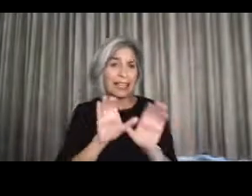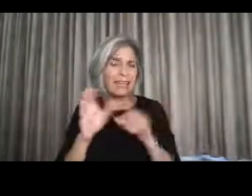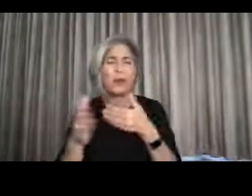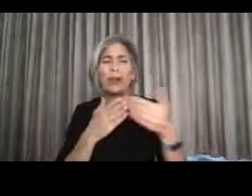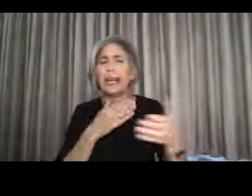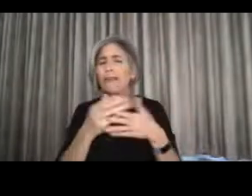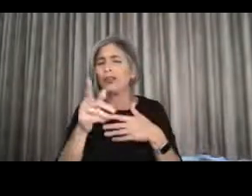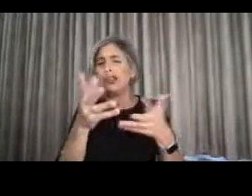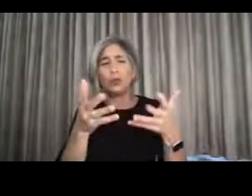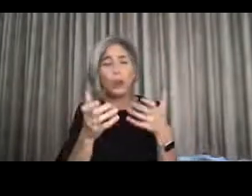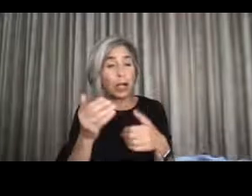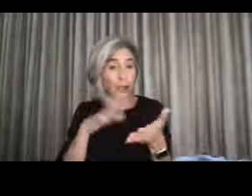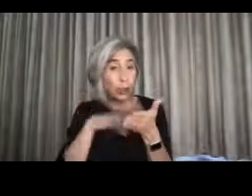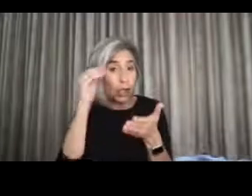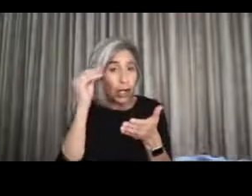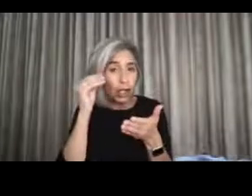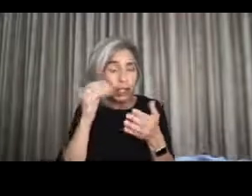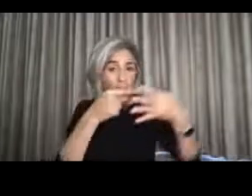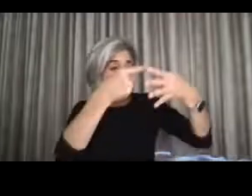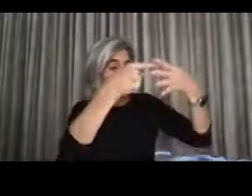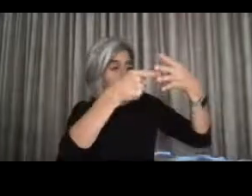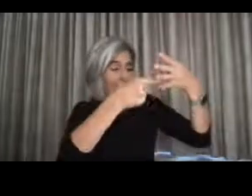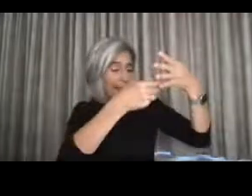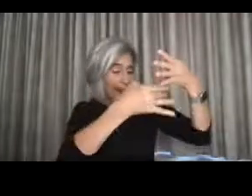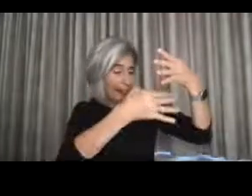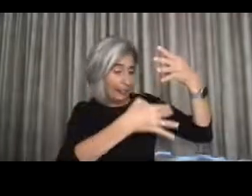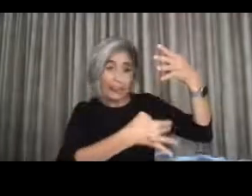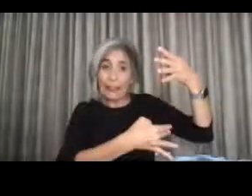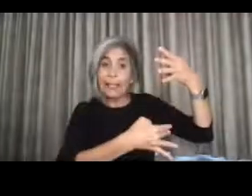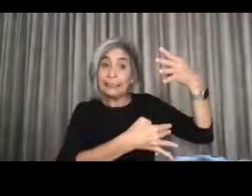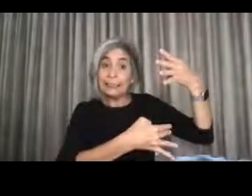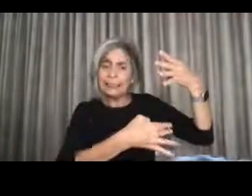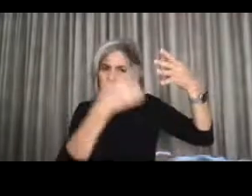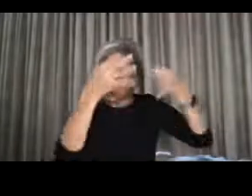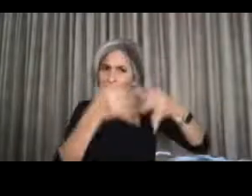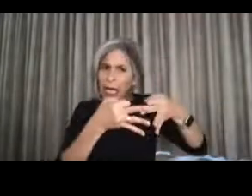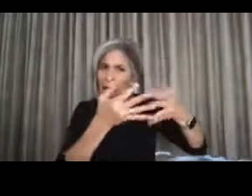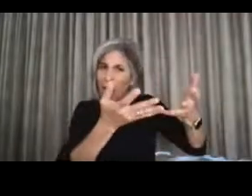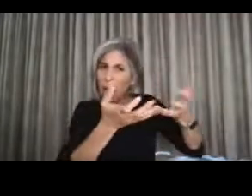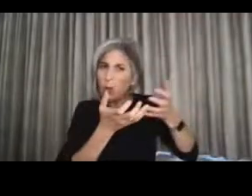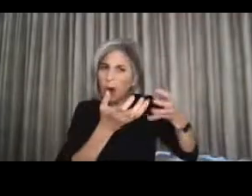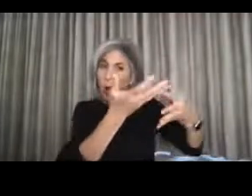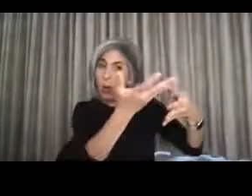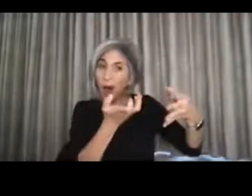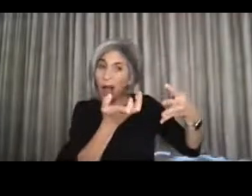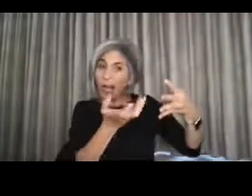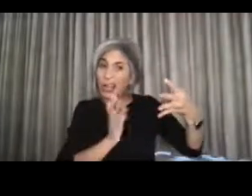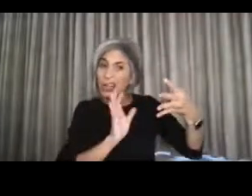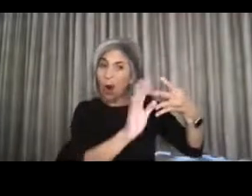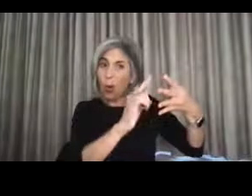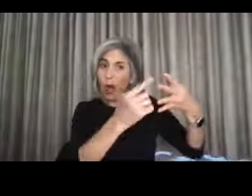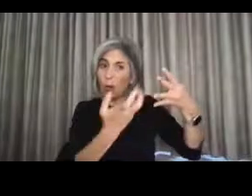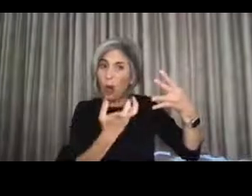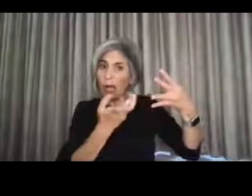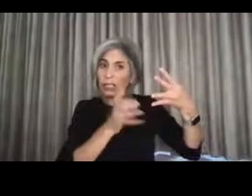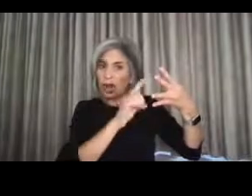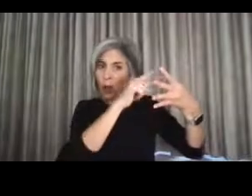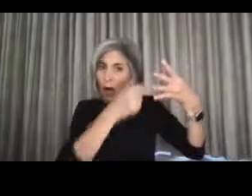to get notified. You can just check down the list and determine what messages do I want, what messages do I not want, and what times do I want to not get contacted.